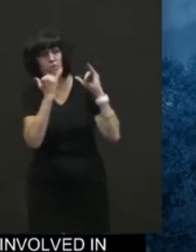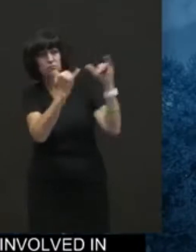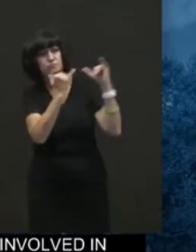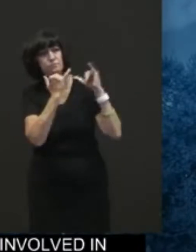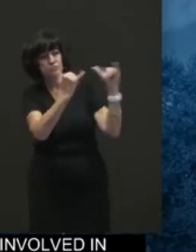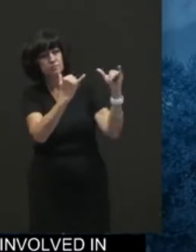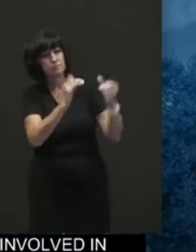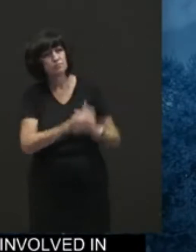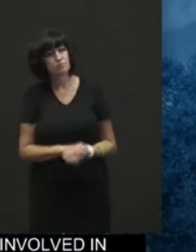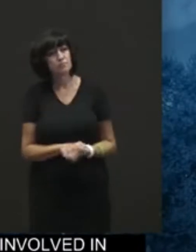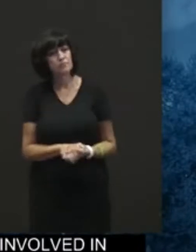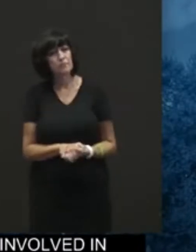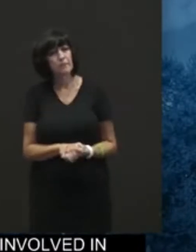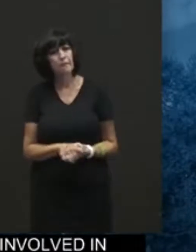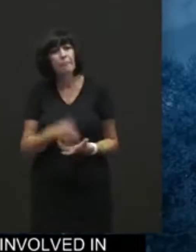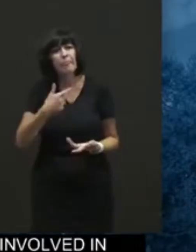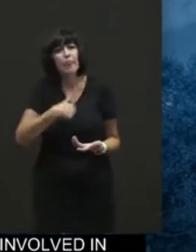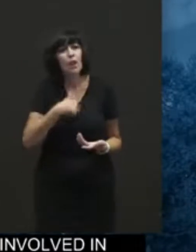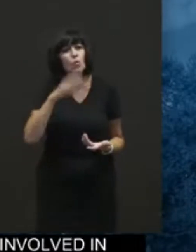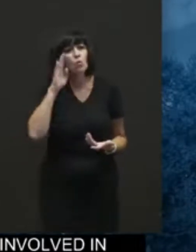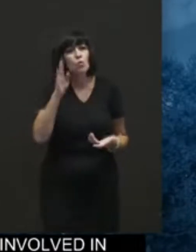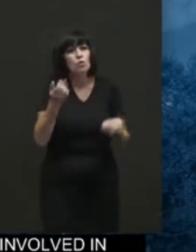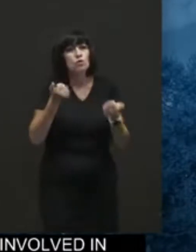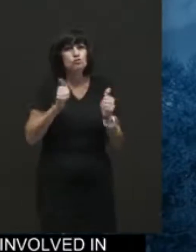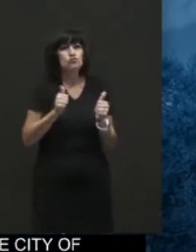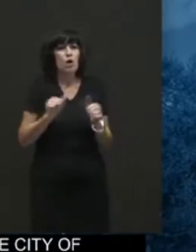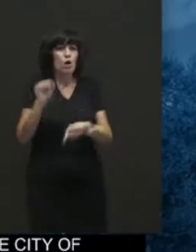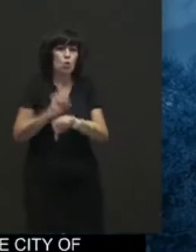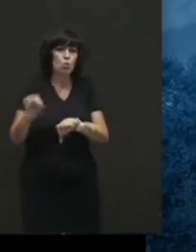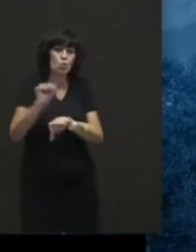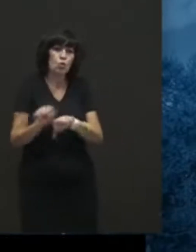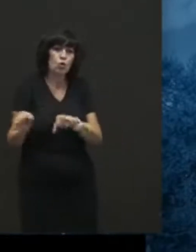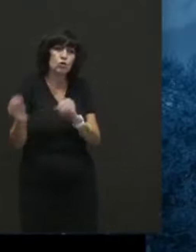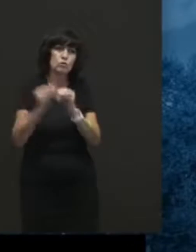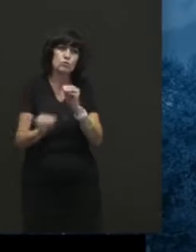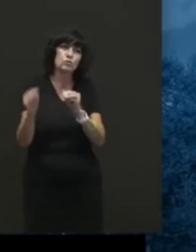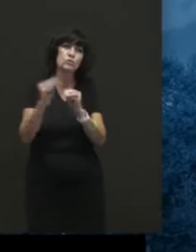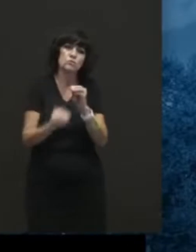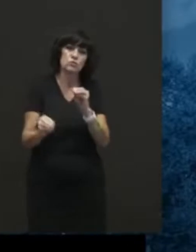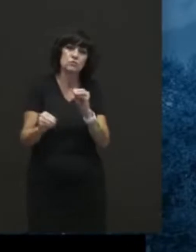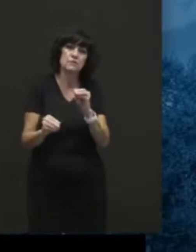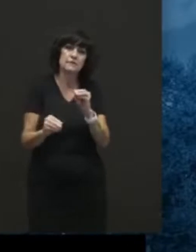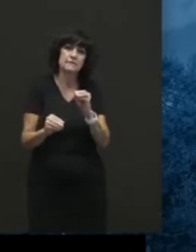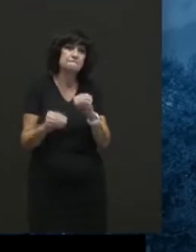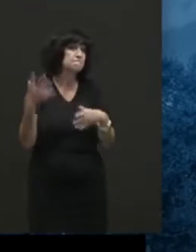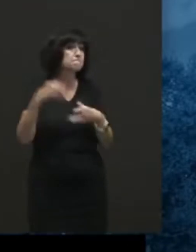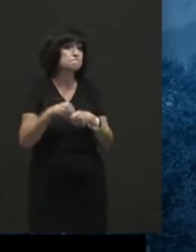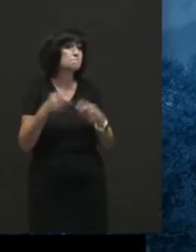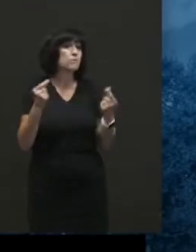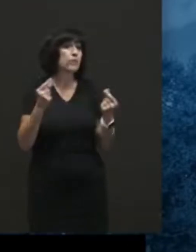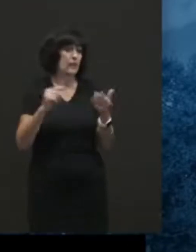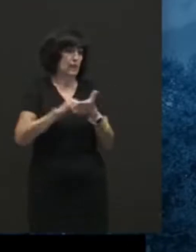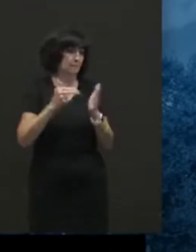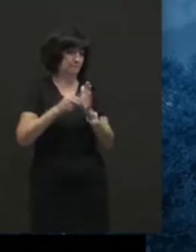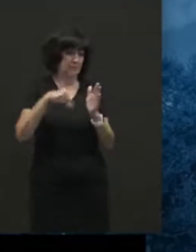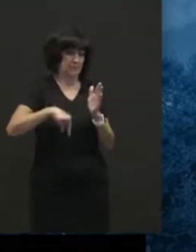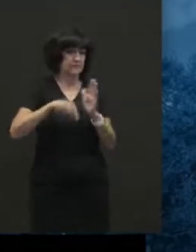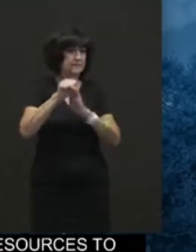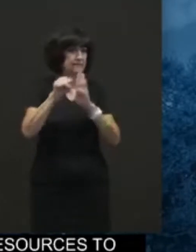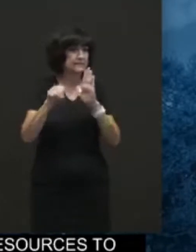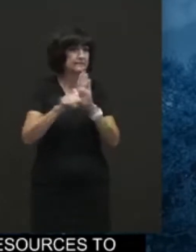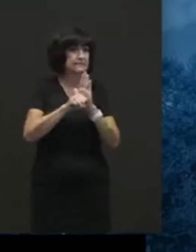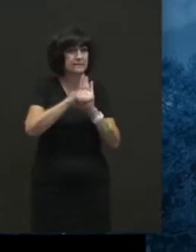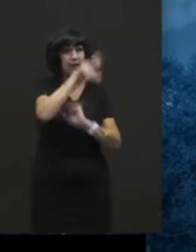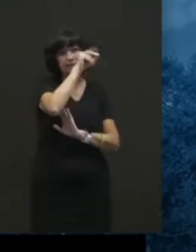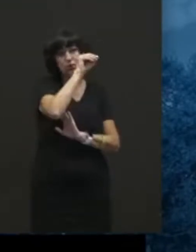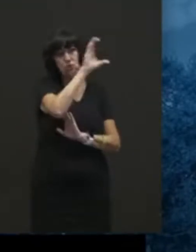put resources to it. And what that involves is the state Department of Corrections, the State Department of Health